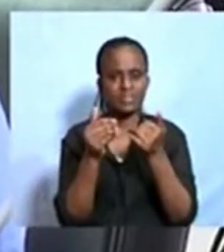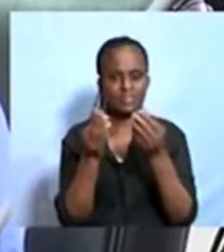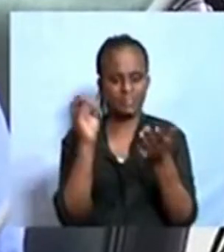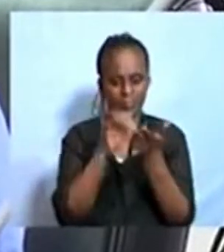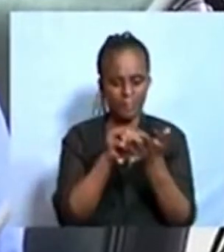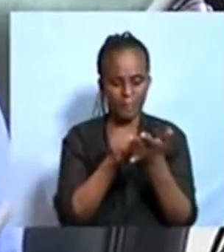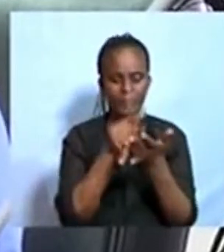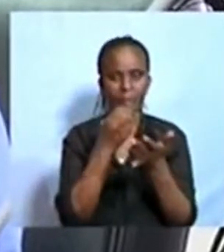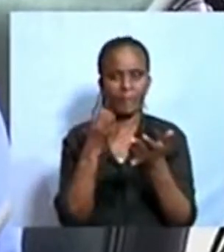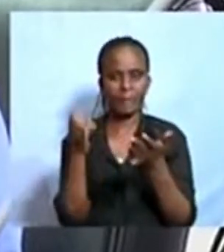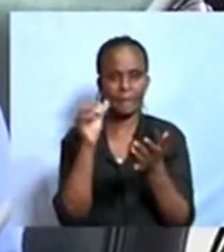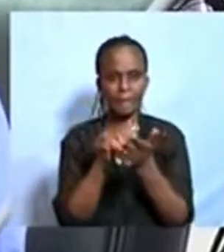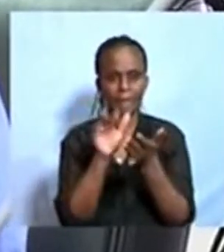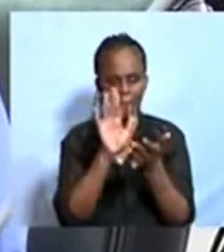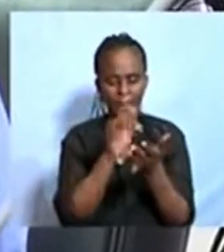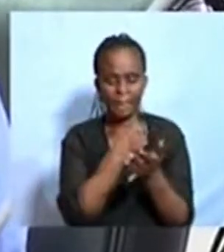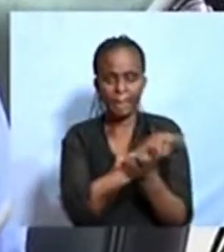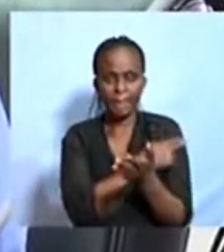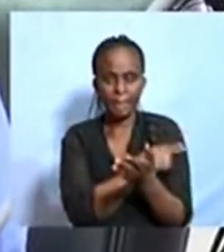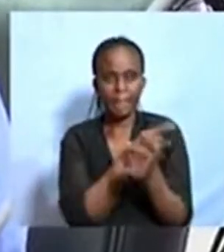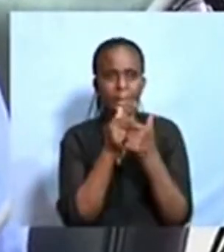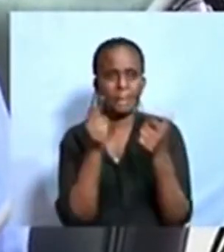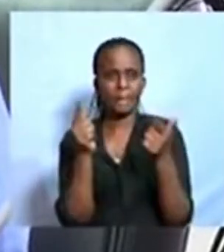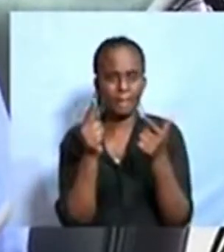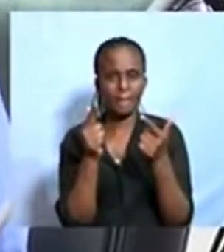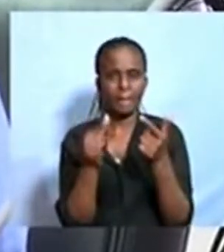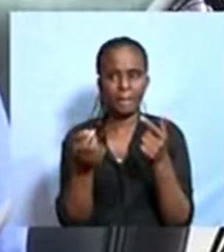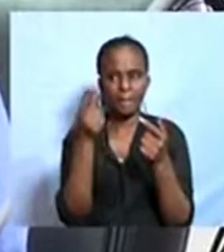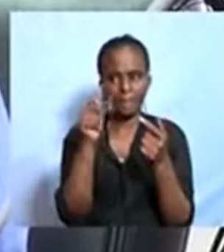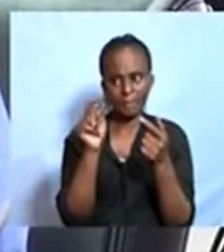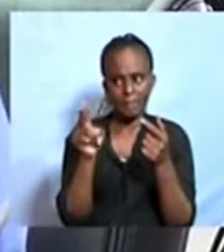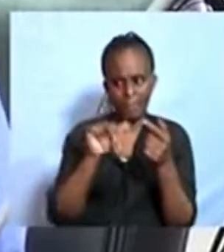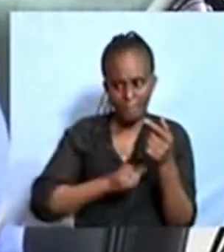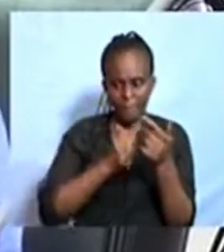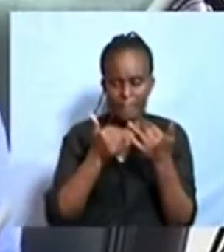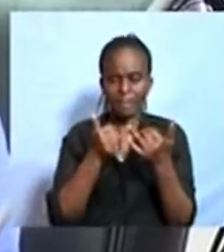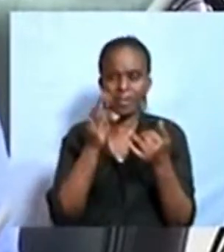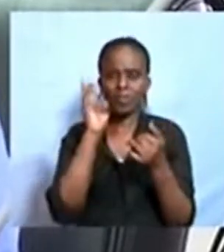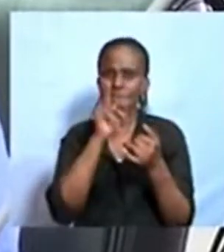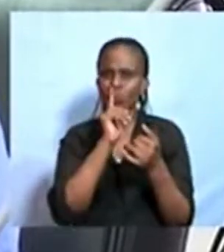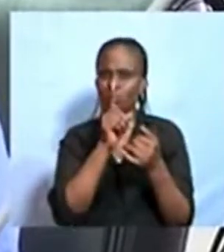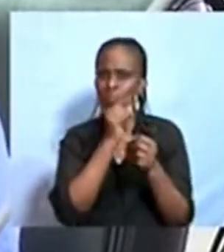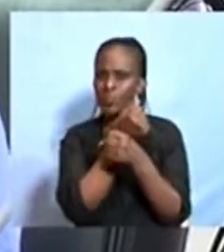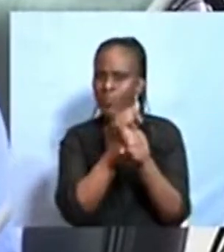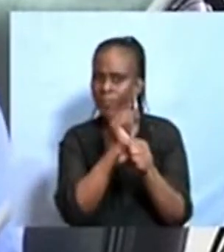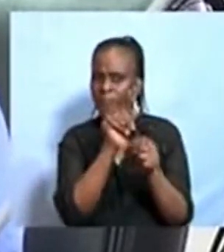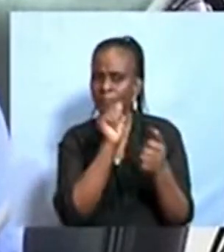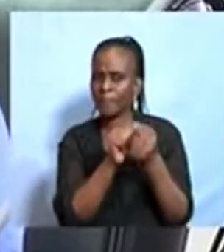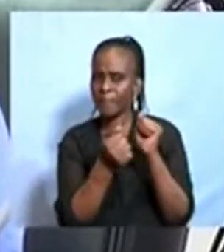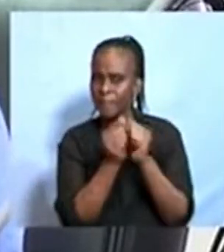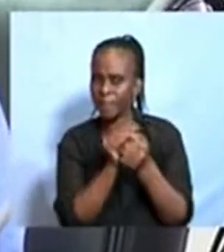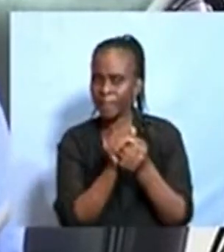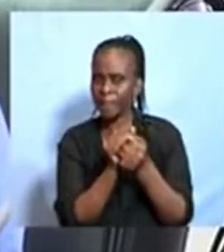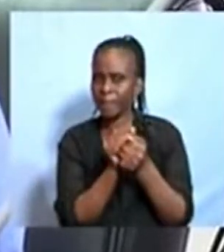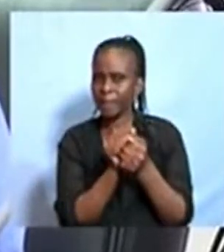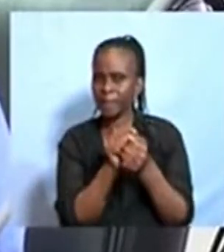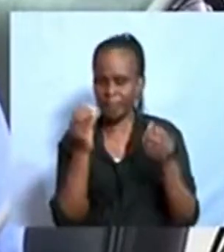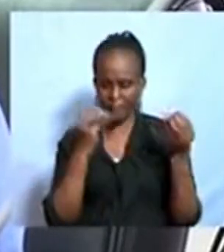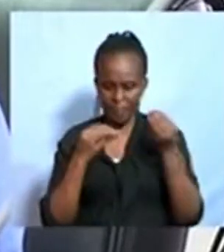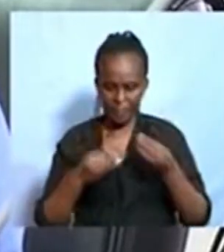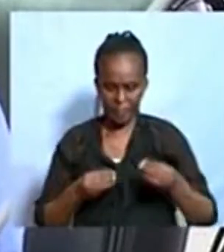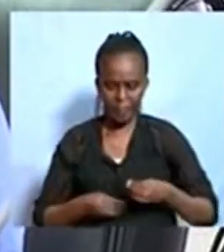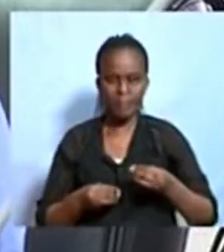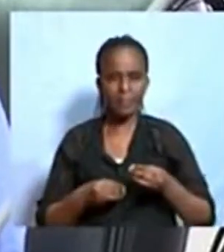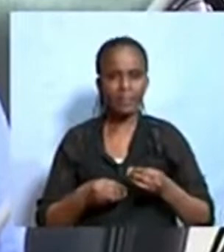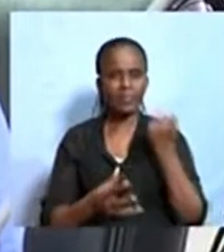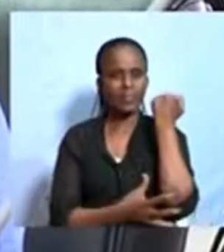more equipment in the hospitals, big hospitals like QTH, are we really going to sort out the problem of over-treatment due